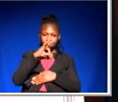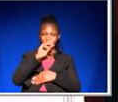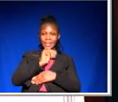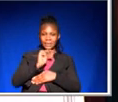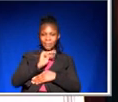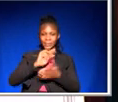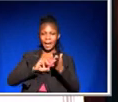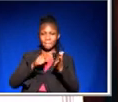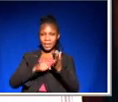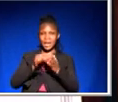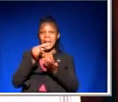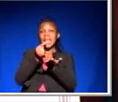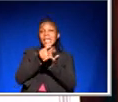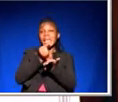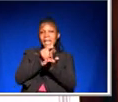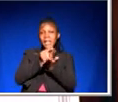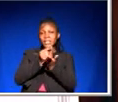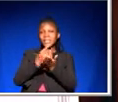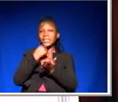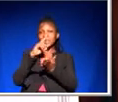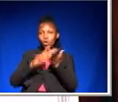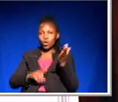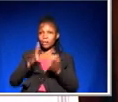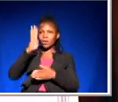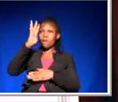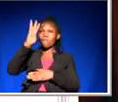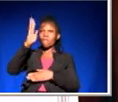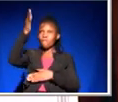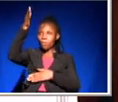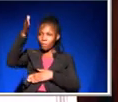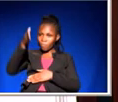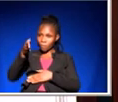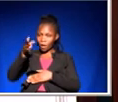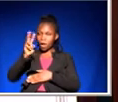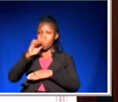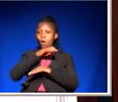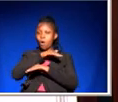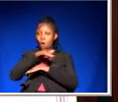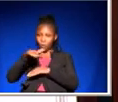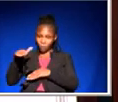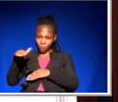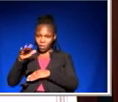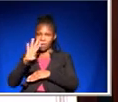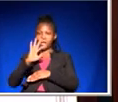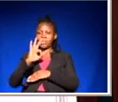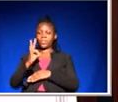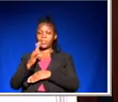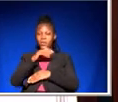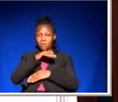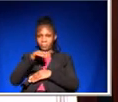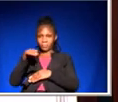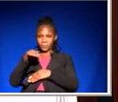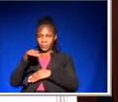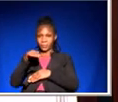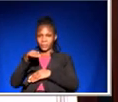shall say that the gradient is equal to the vertical distance over the horizontal distance,